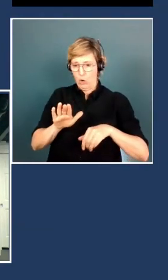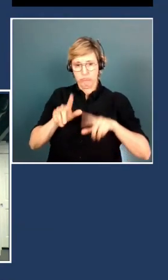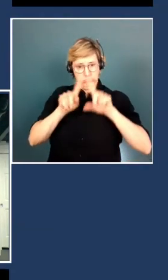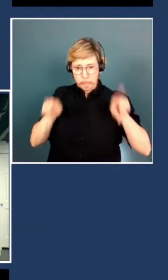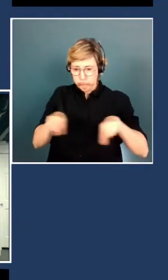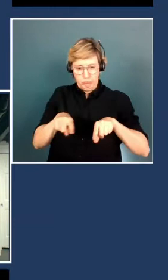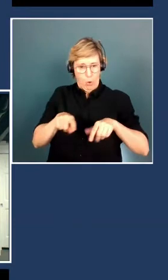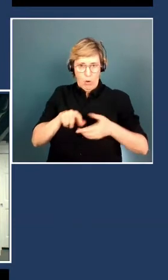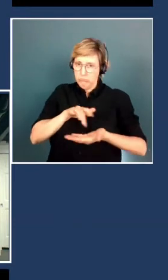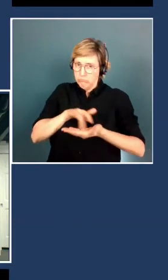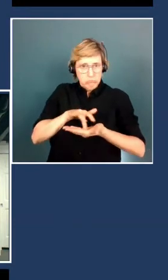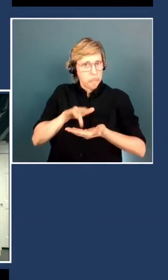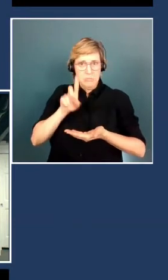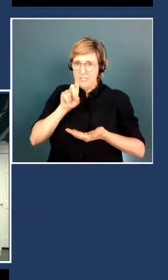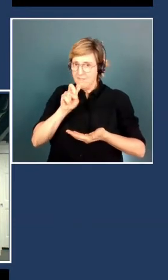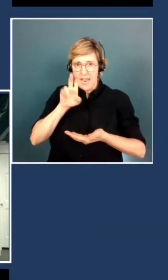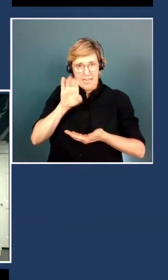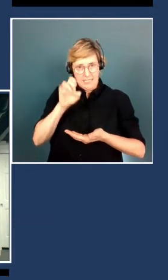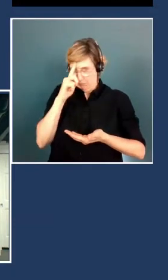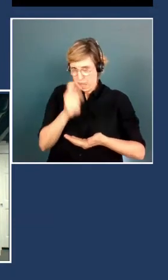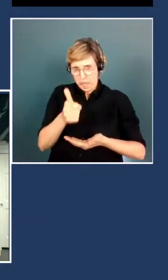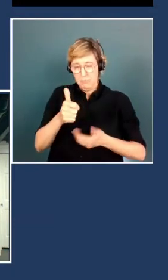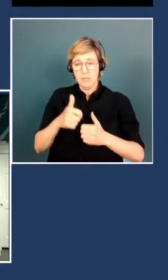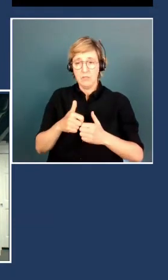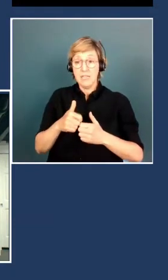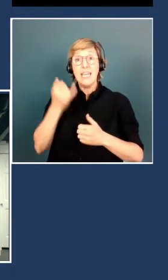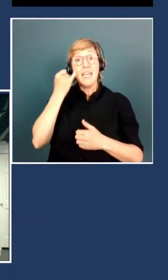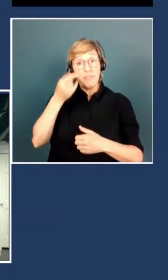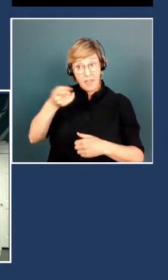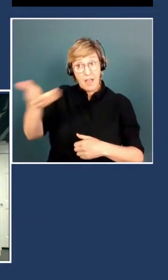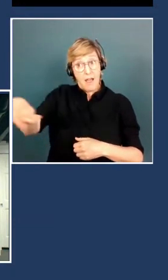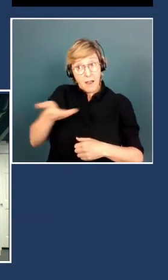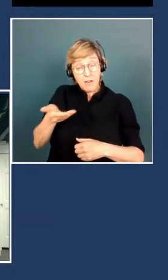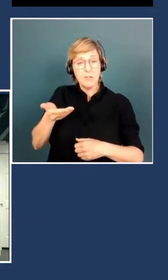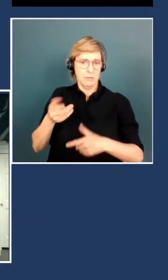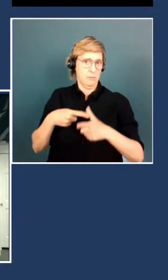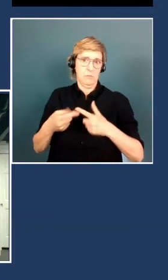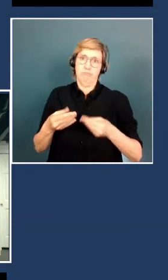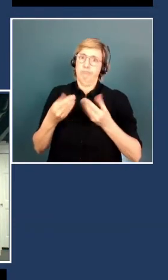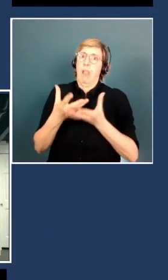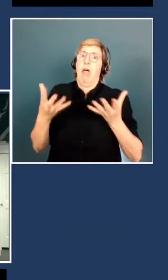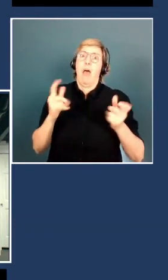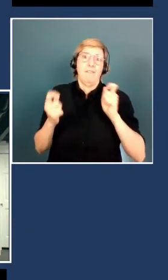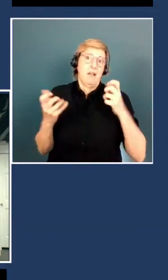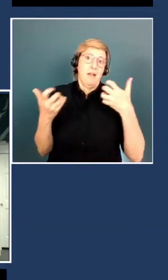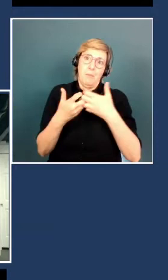if somebody is hired through that program, there's a lot of support and accommodations provided once you're here as well.